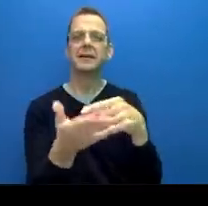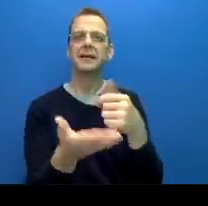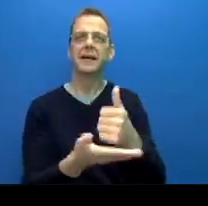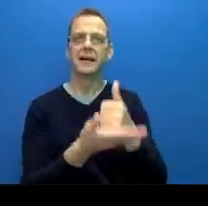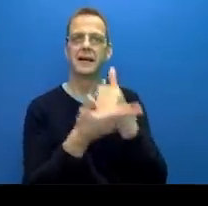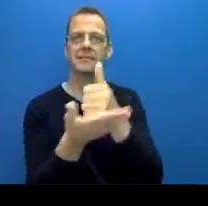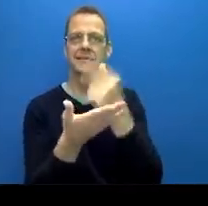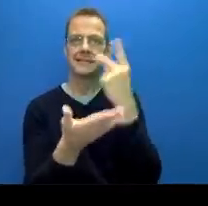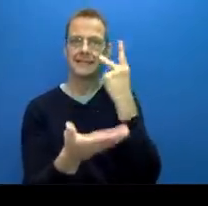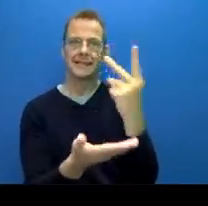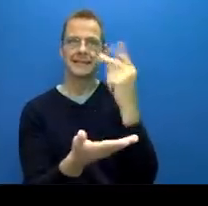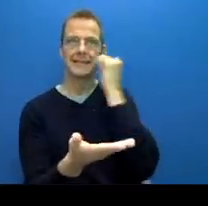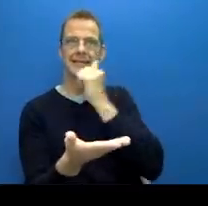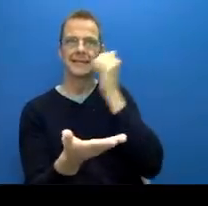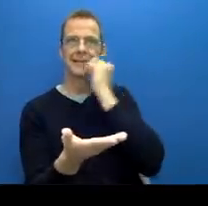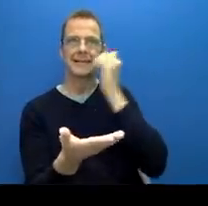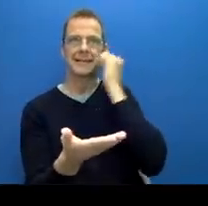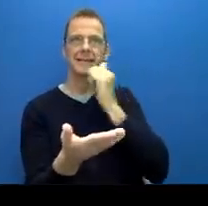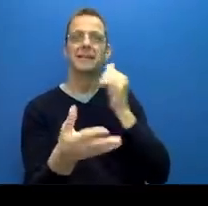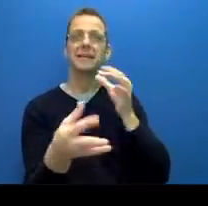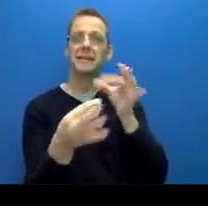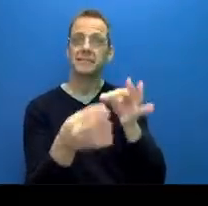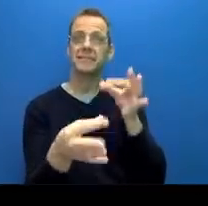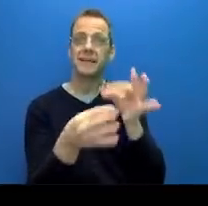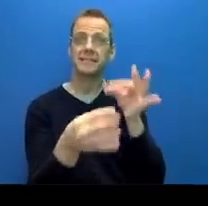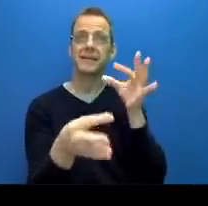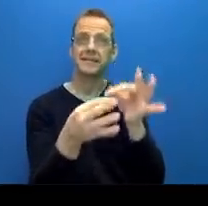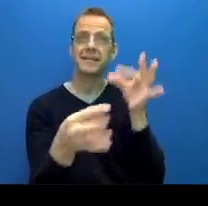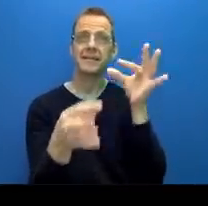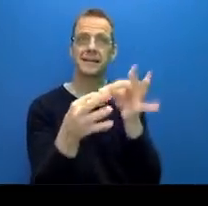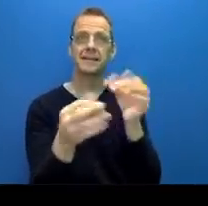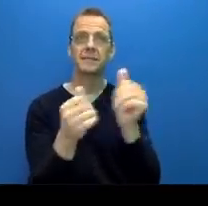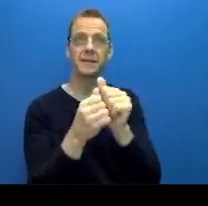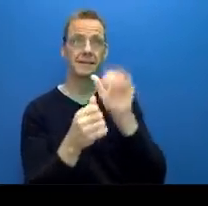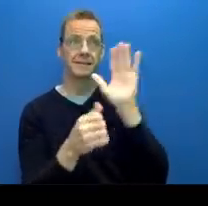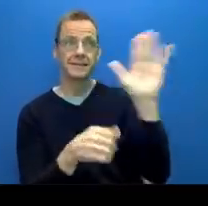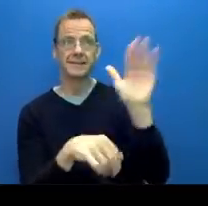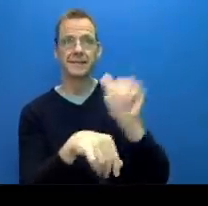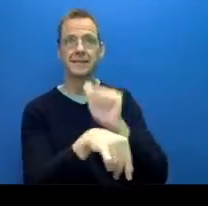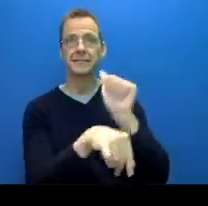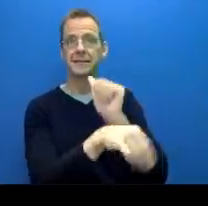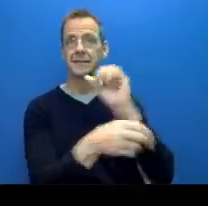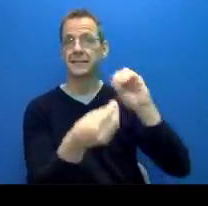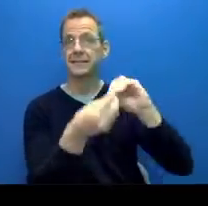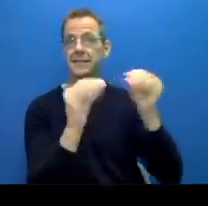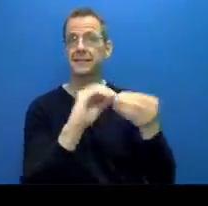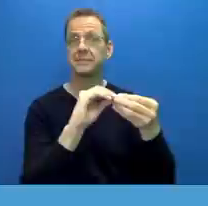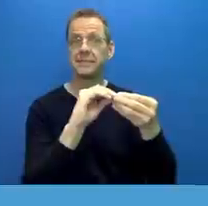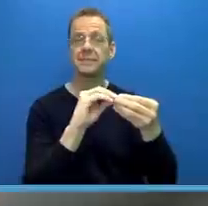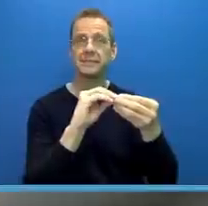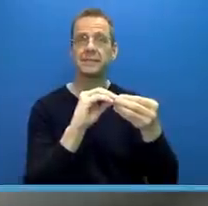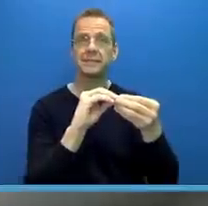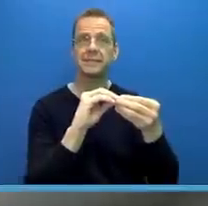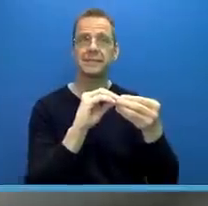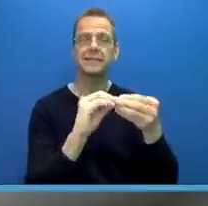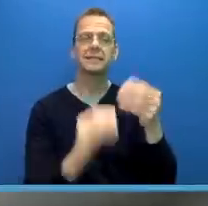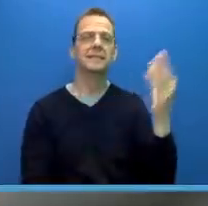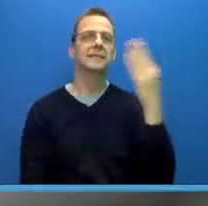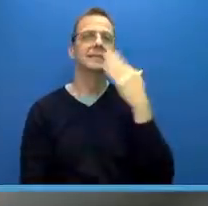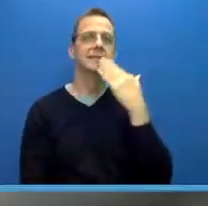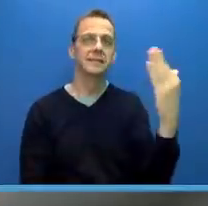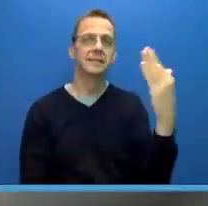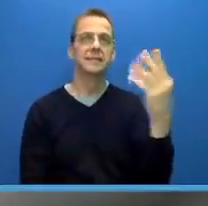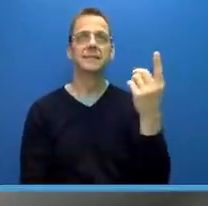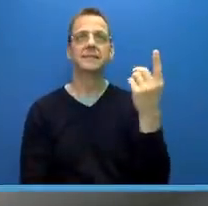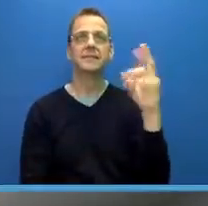the government releases data. Thank you. Thank you very much for that, Dr. Li. We did receive a lot of questions over the last